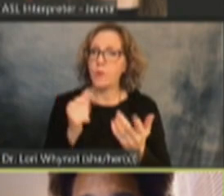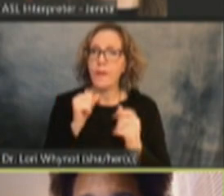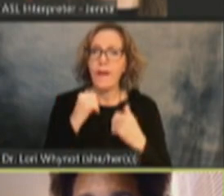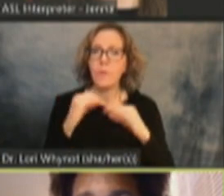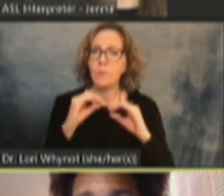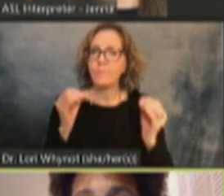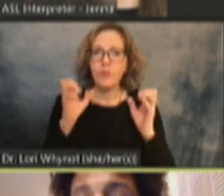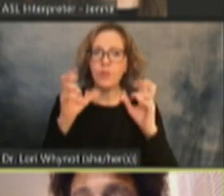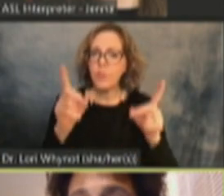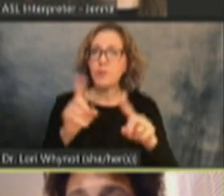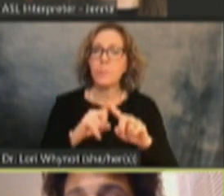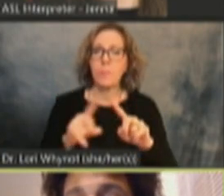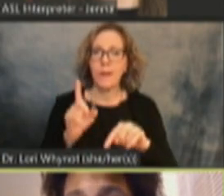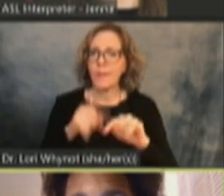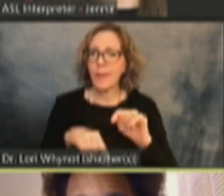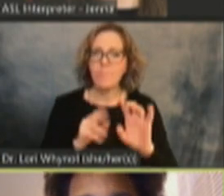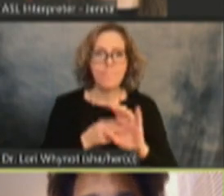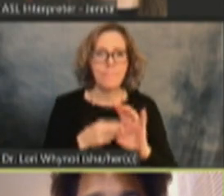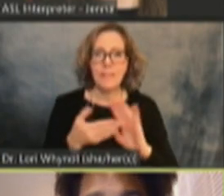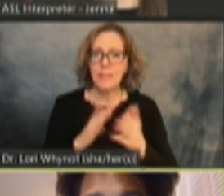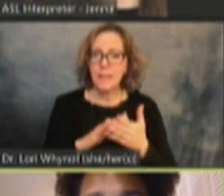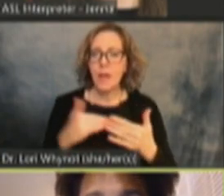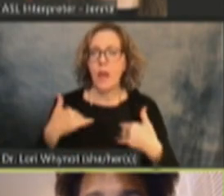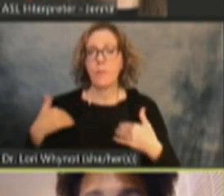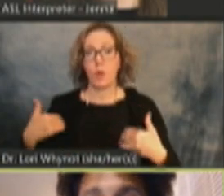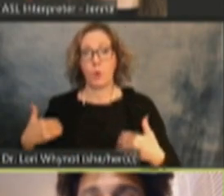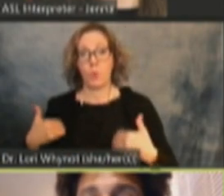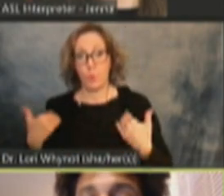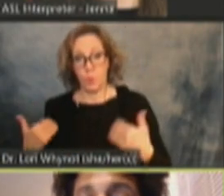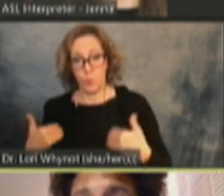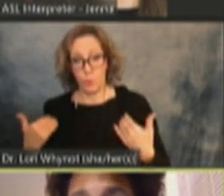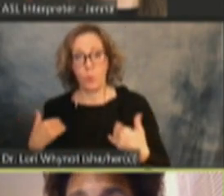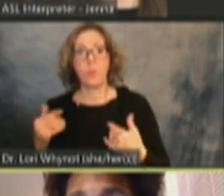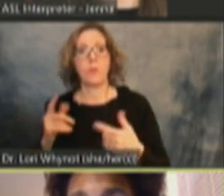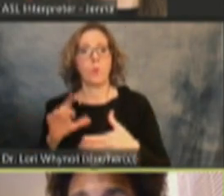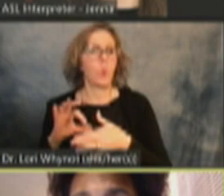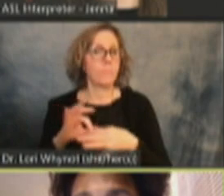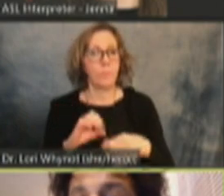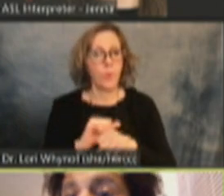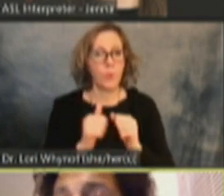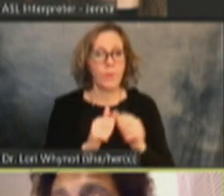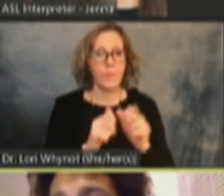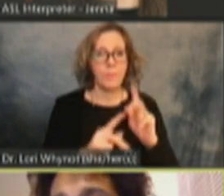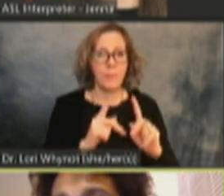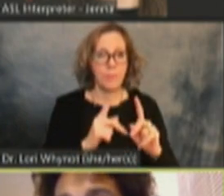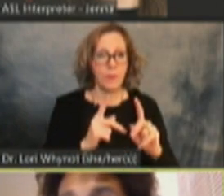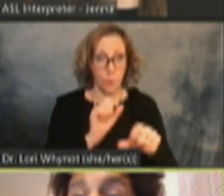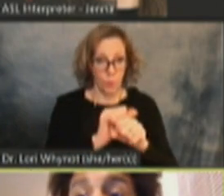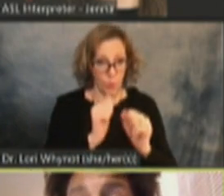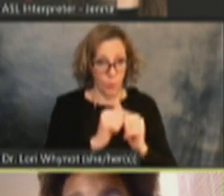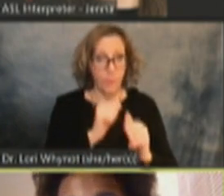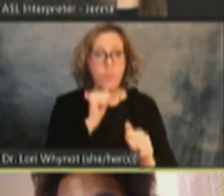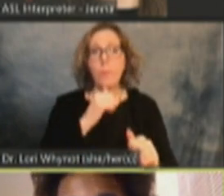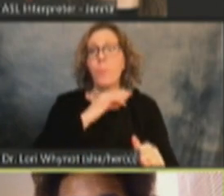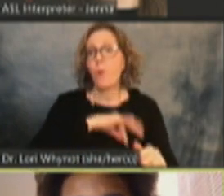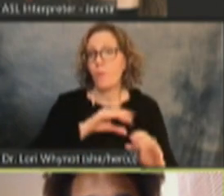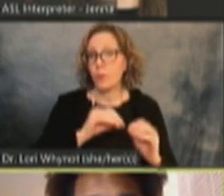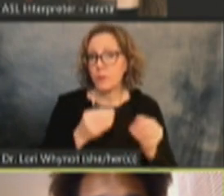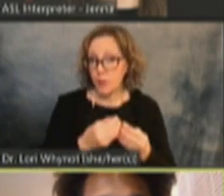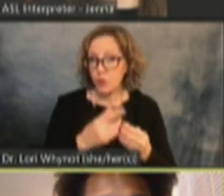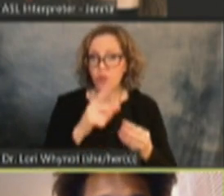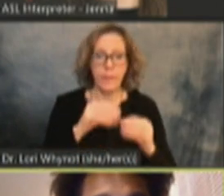programs are paired with local immigrant serving nonprofits to gain hands-on experience and acquire life skills on top of the